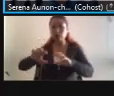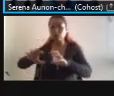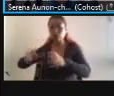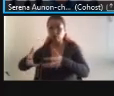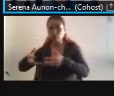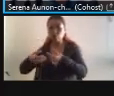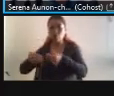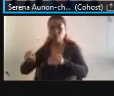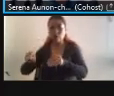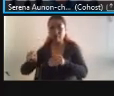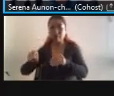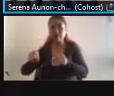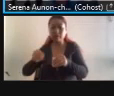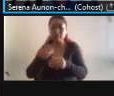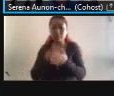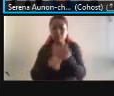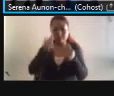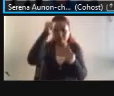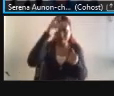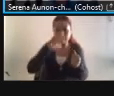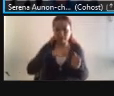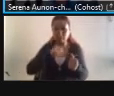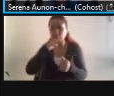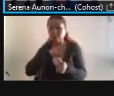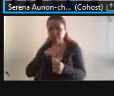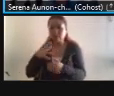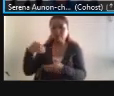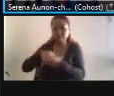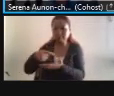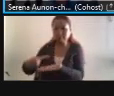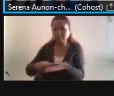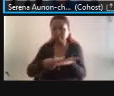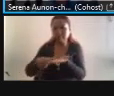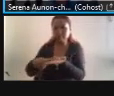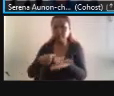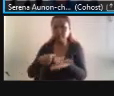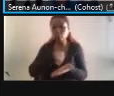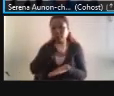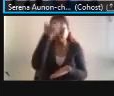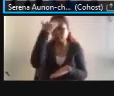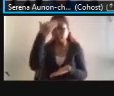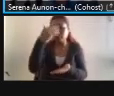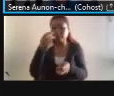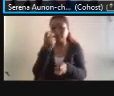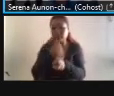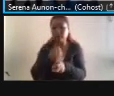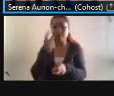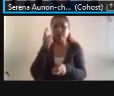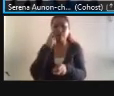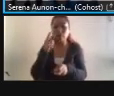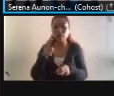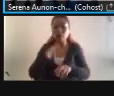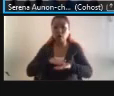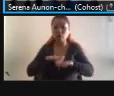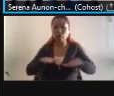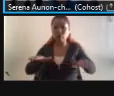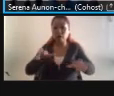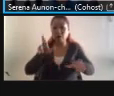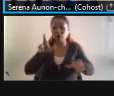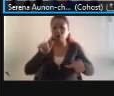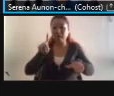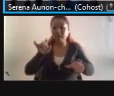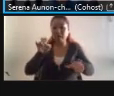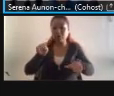women, are highly engaged in. We know it's very difficult to do radiation experiments on the ground. It's very difficult to recreate